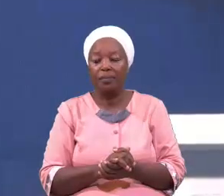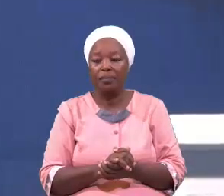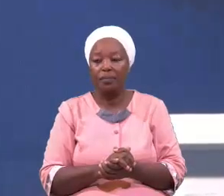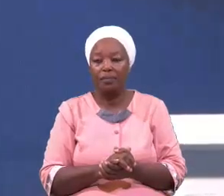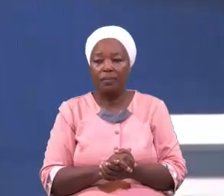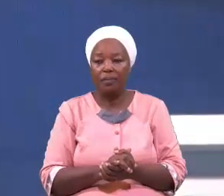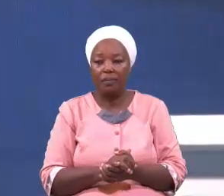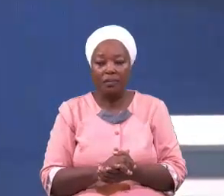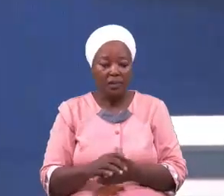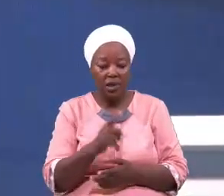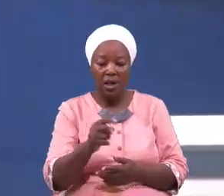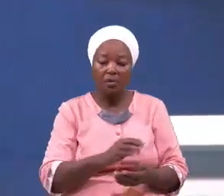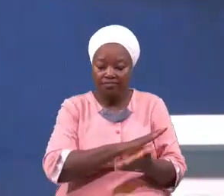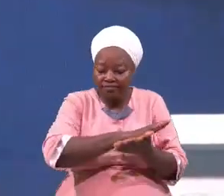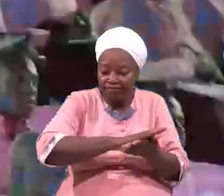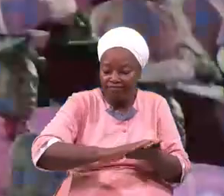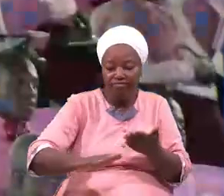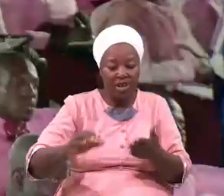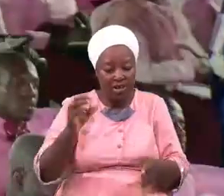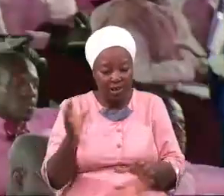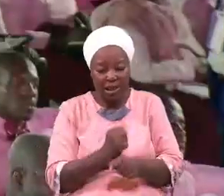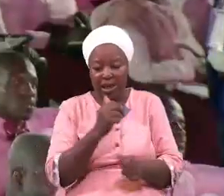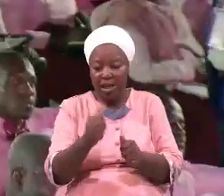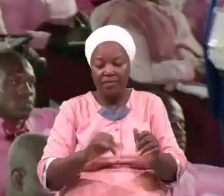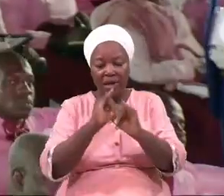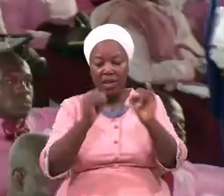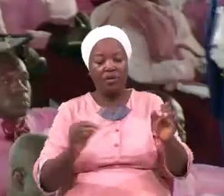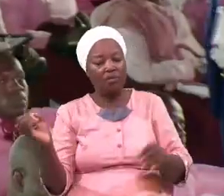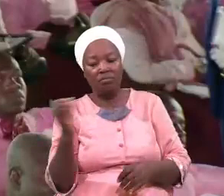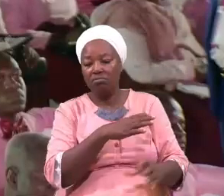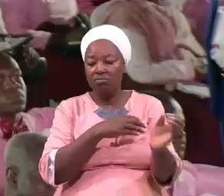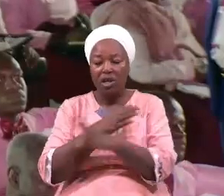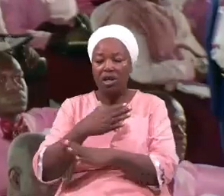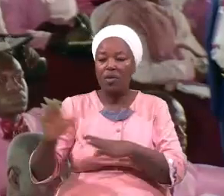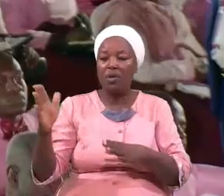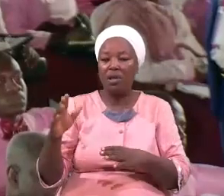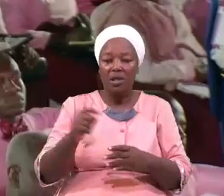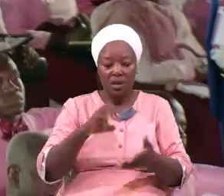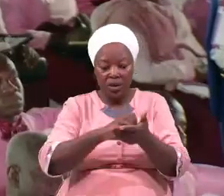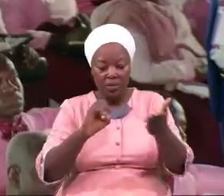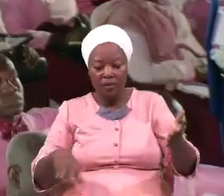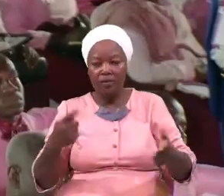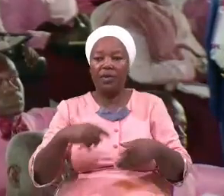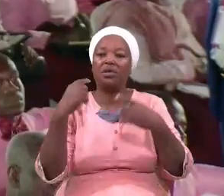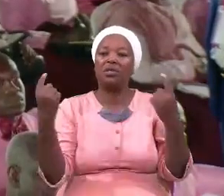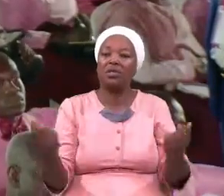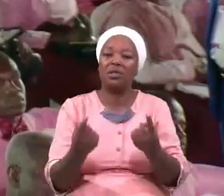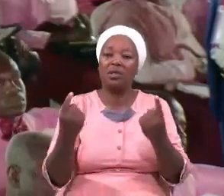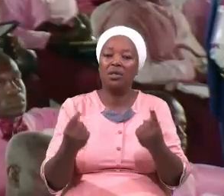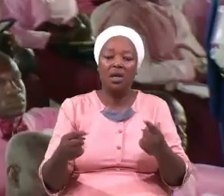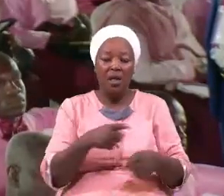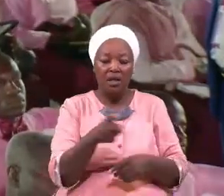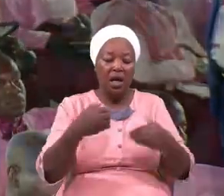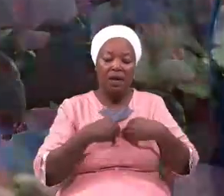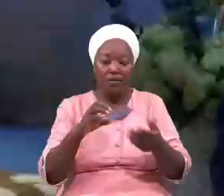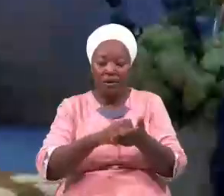They had cleared the leaven out. They had removed the sin. They had removed